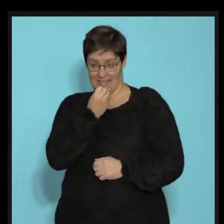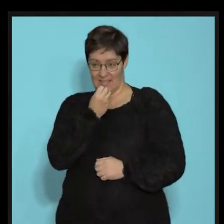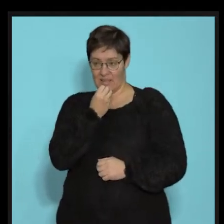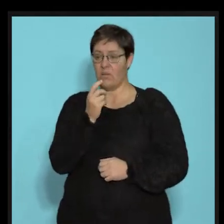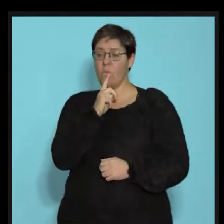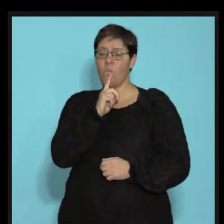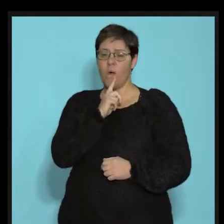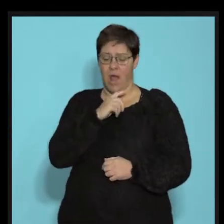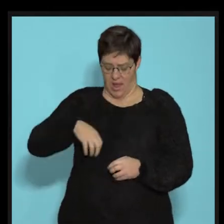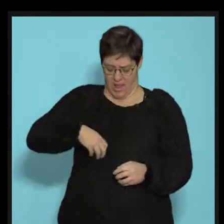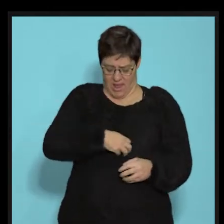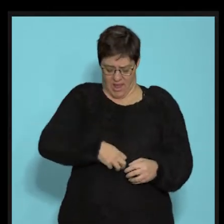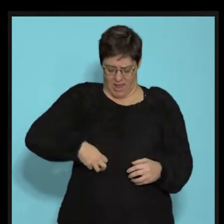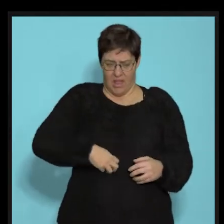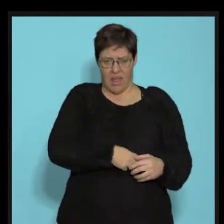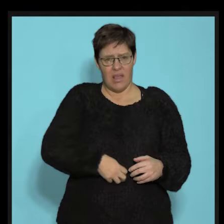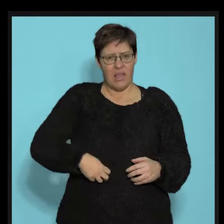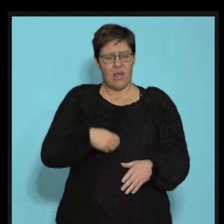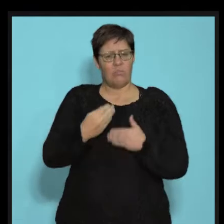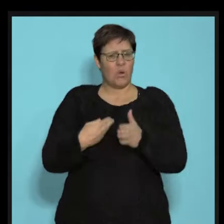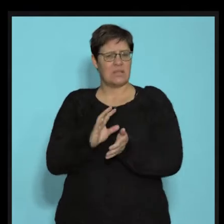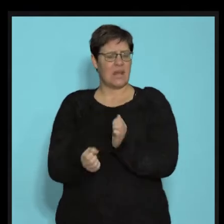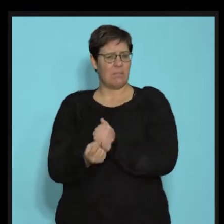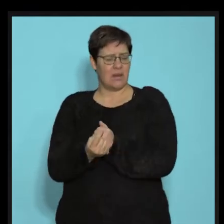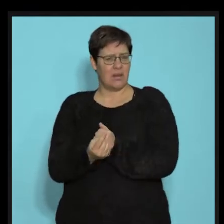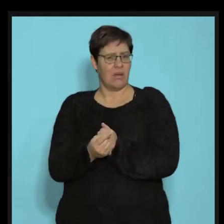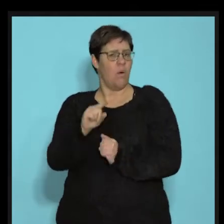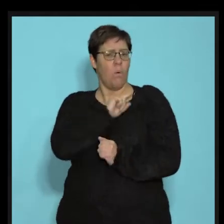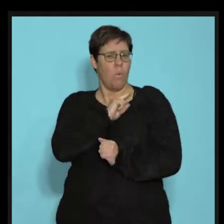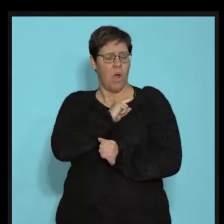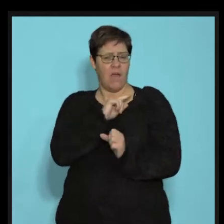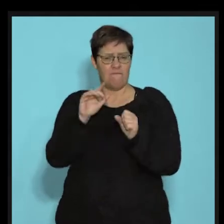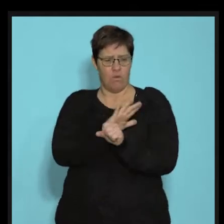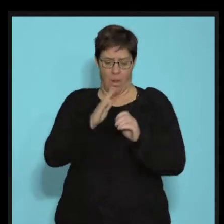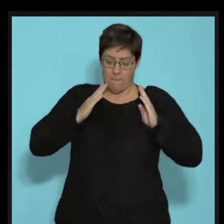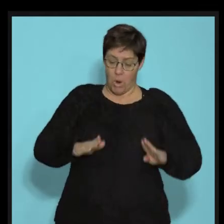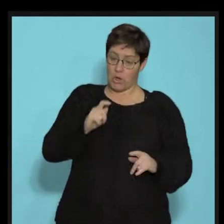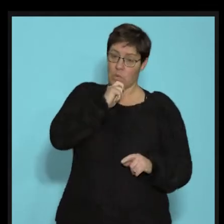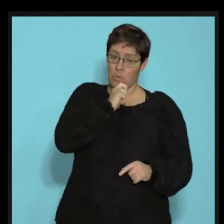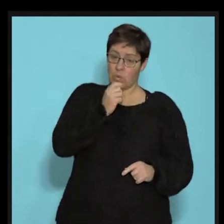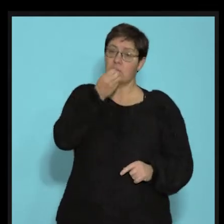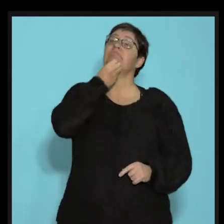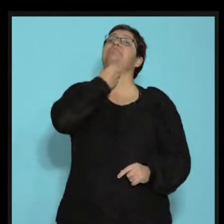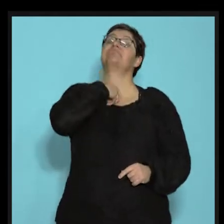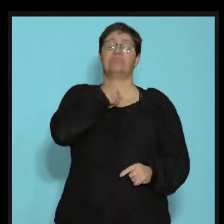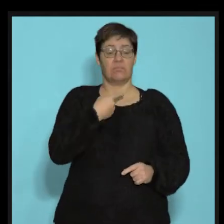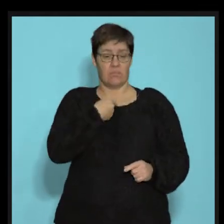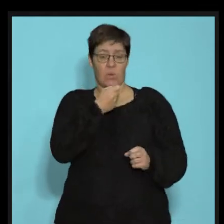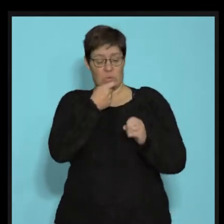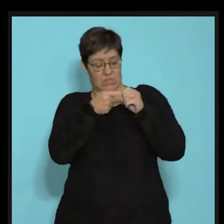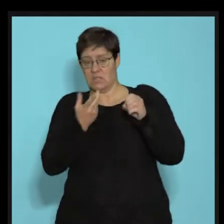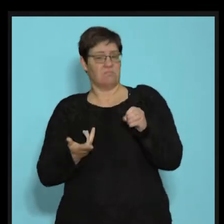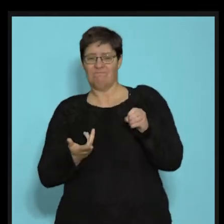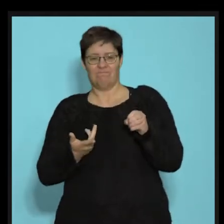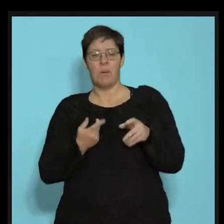have this whole digestive process is because it's not in the form that my body can use. So at the